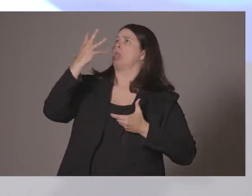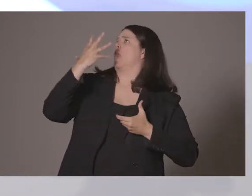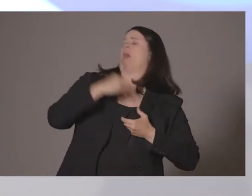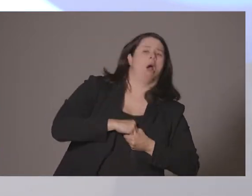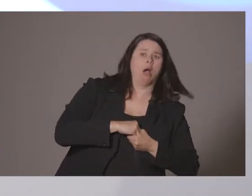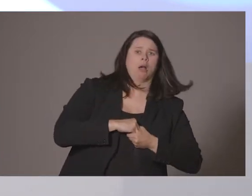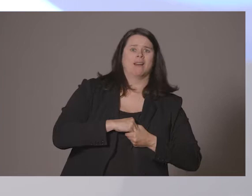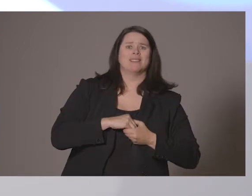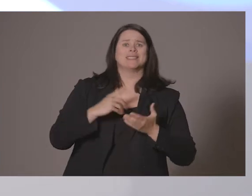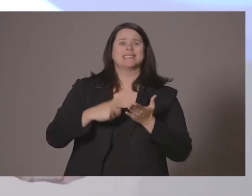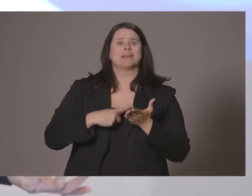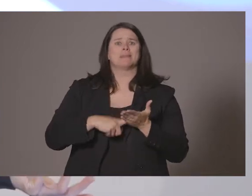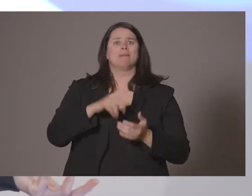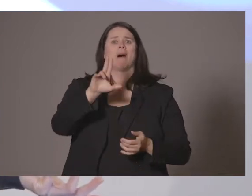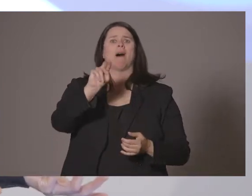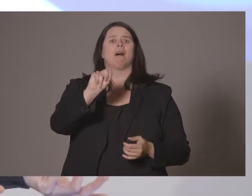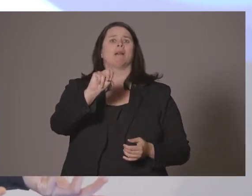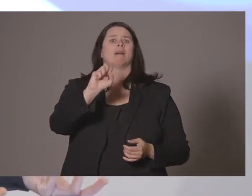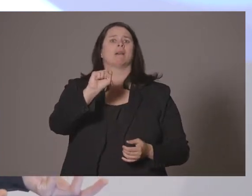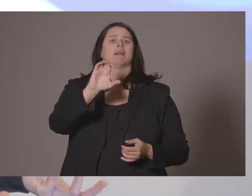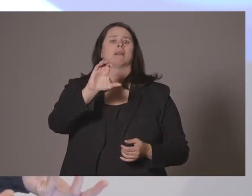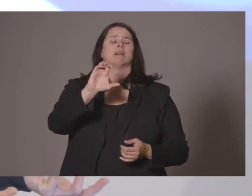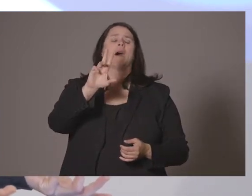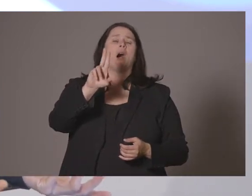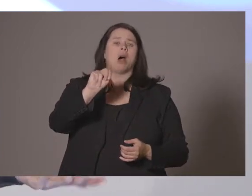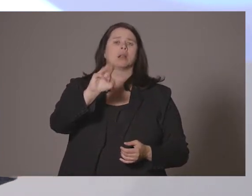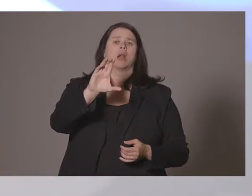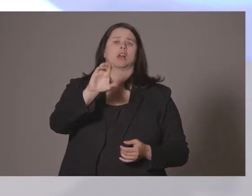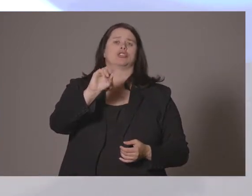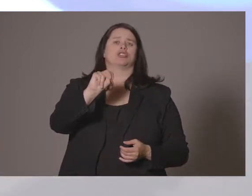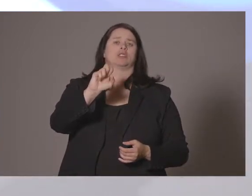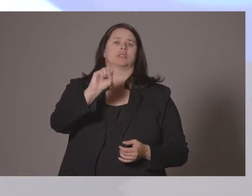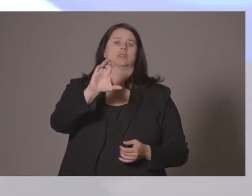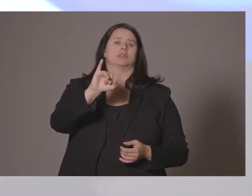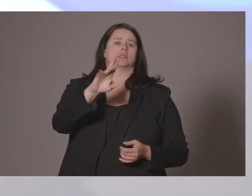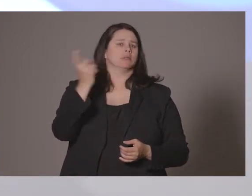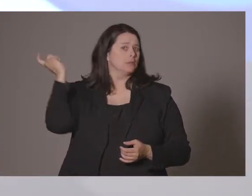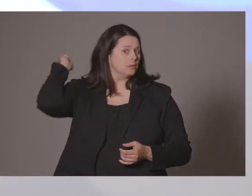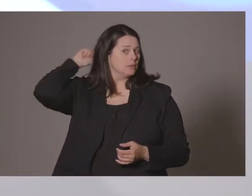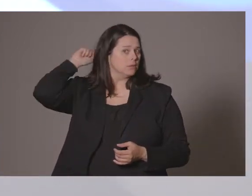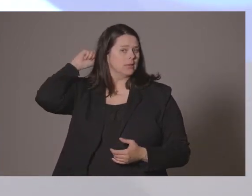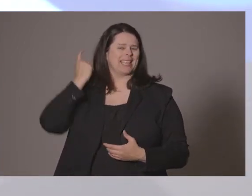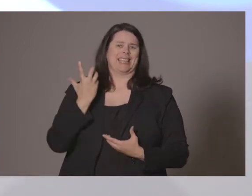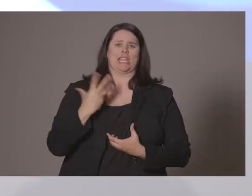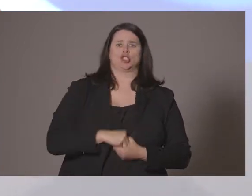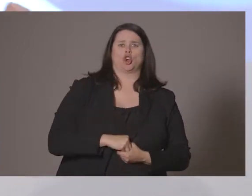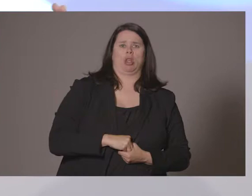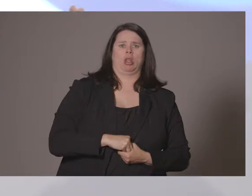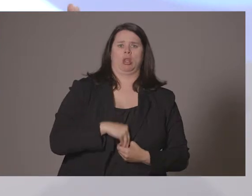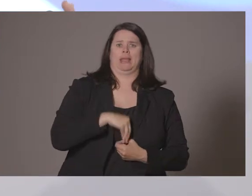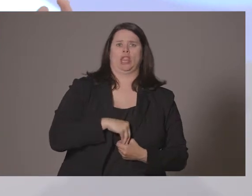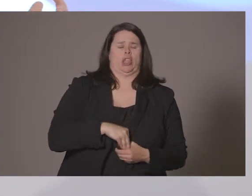become unconsciously or consciously internalized. So one of the ways that we see this is that